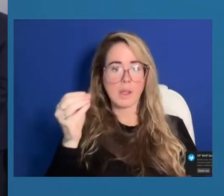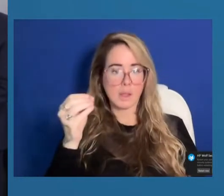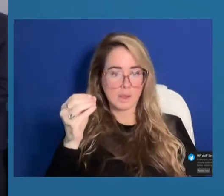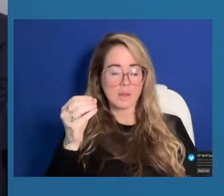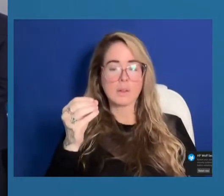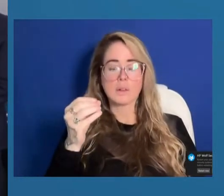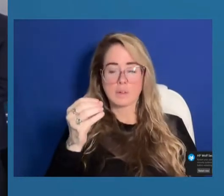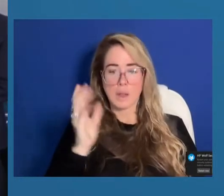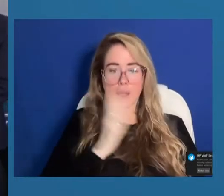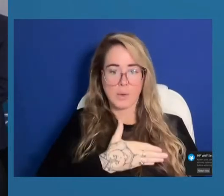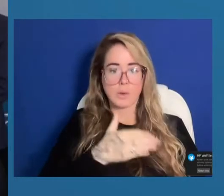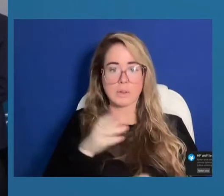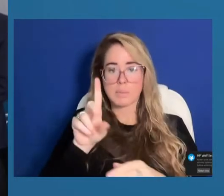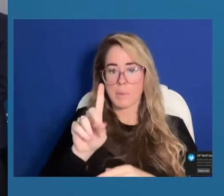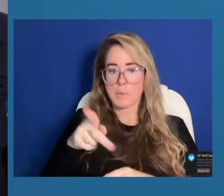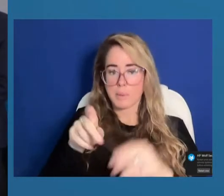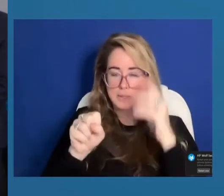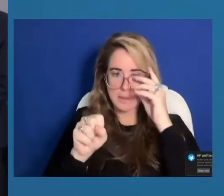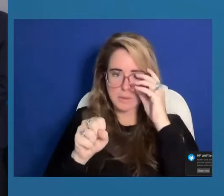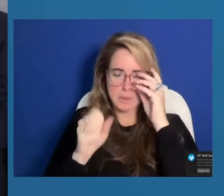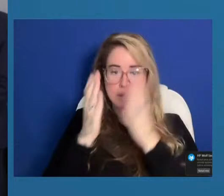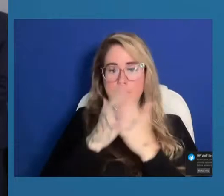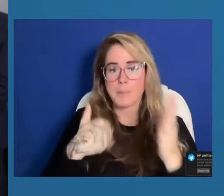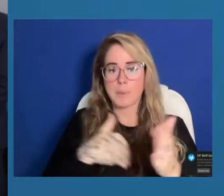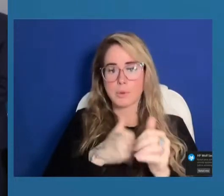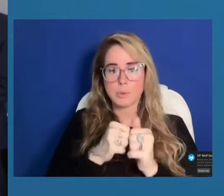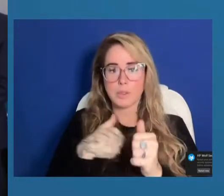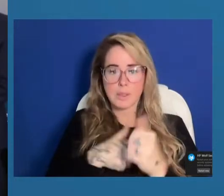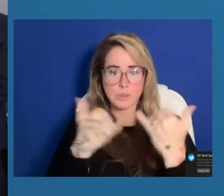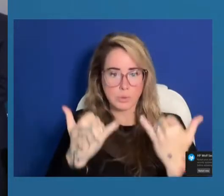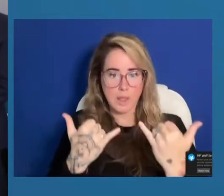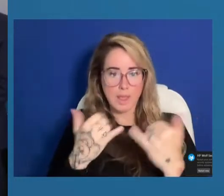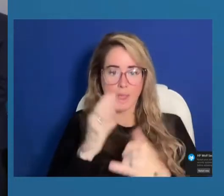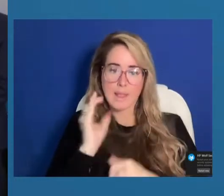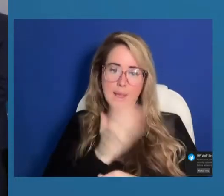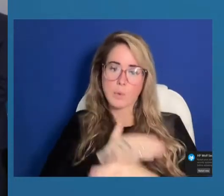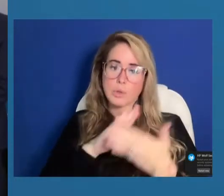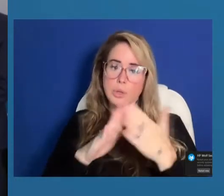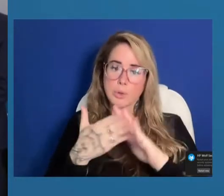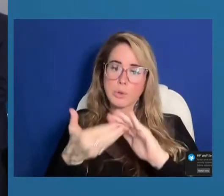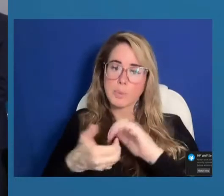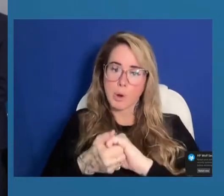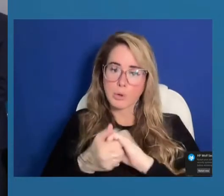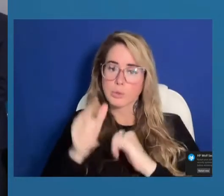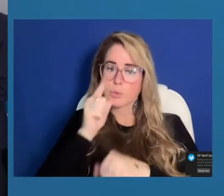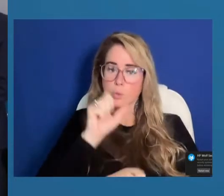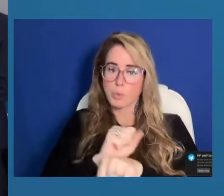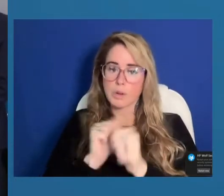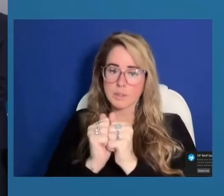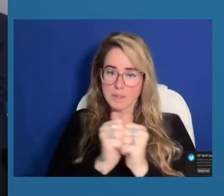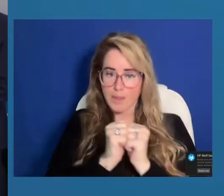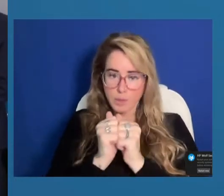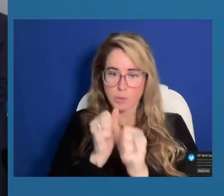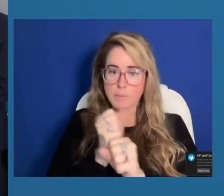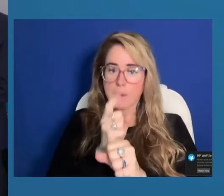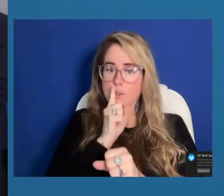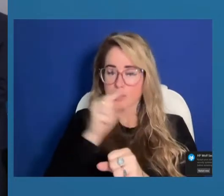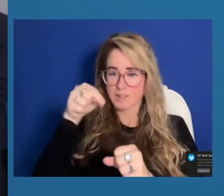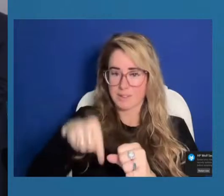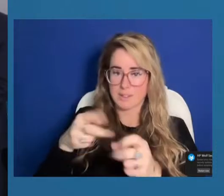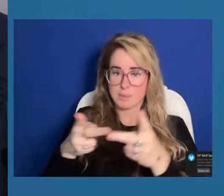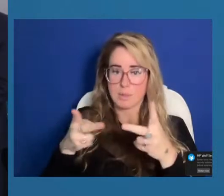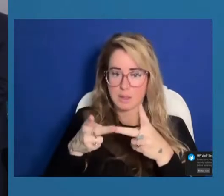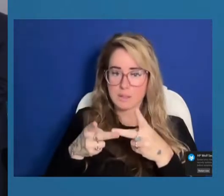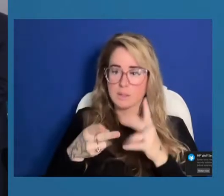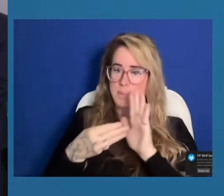Public Safety, some of the members that are standing with us today, and our community partners that work hand in hand to make Westchester a model for